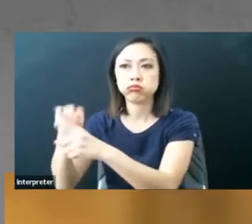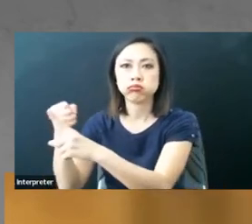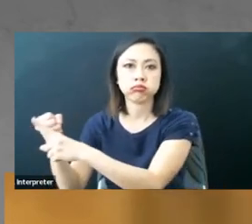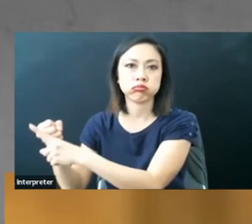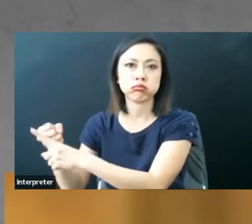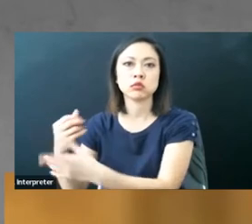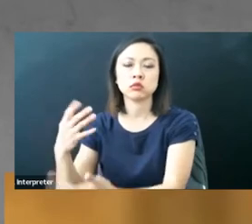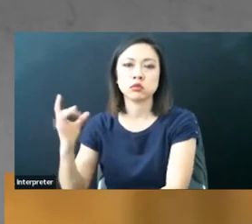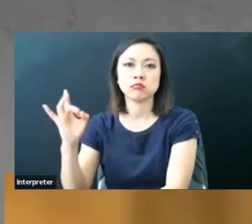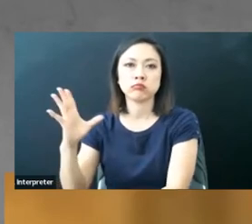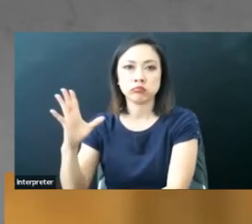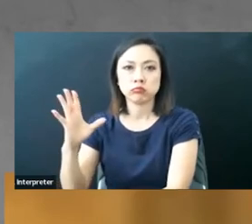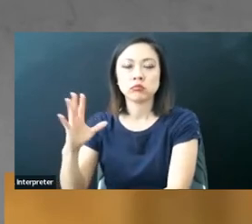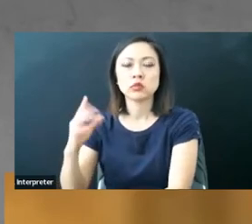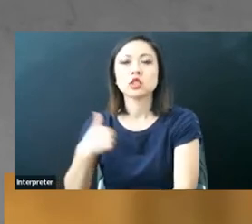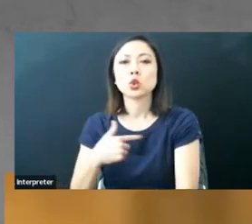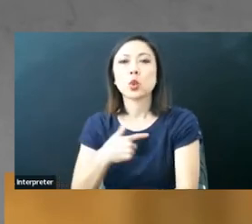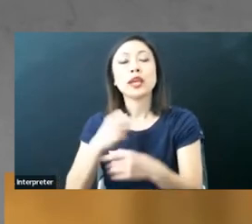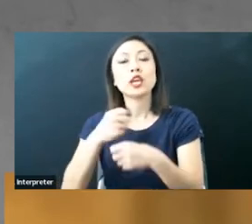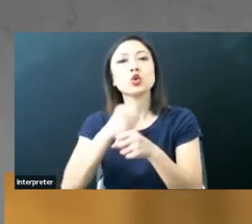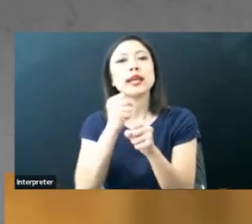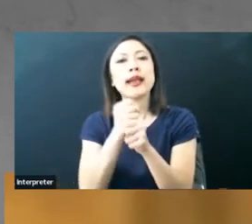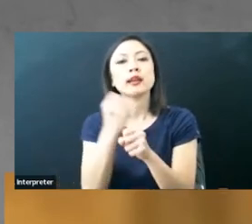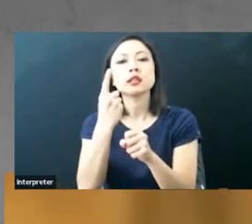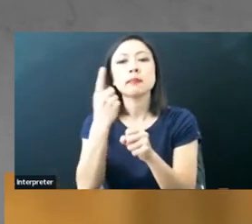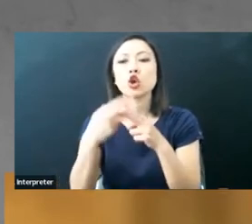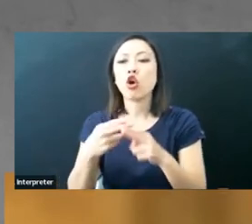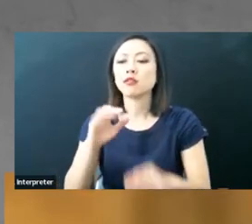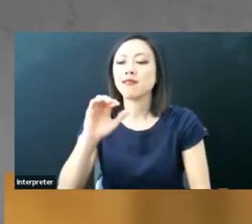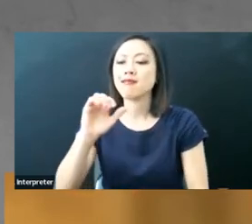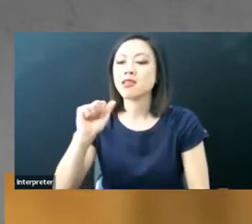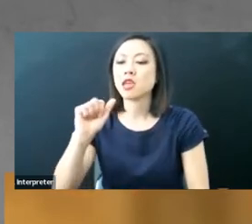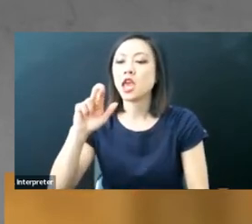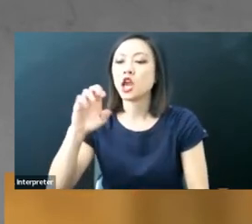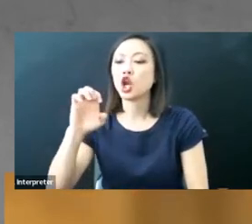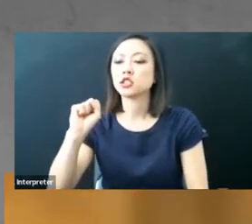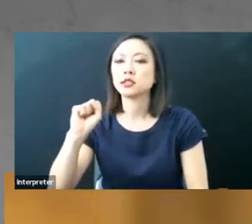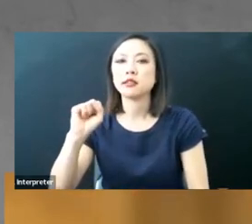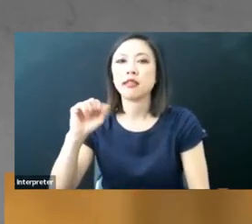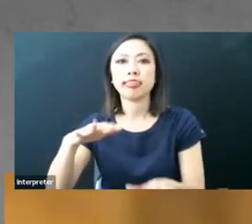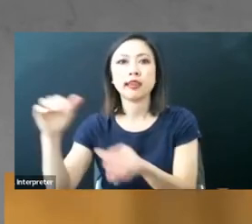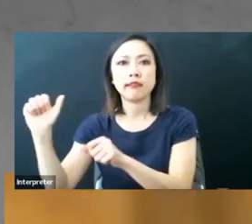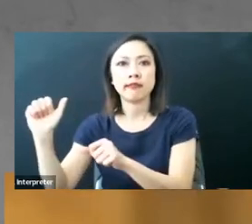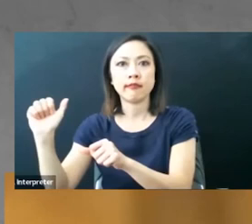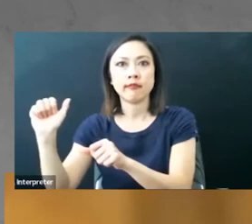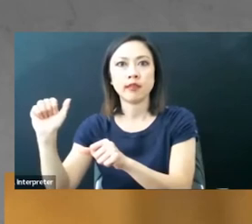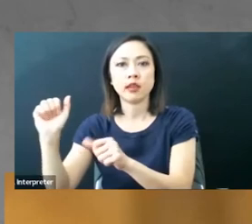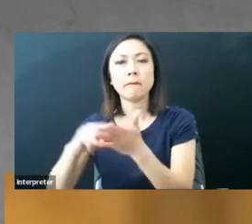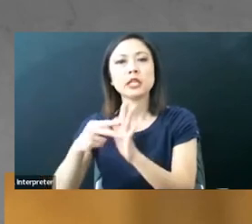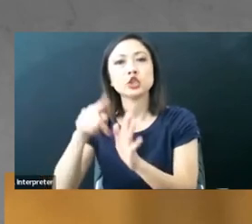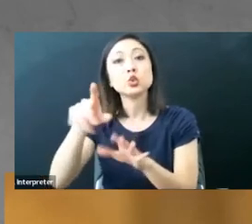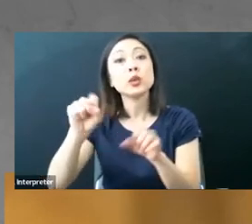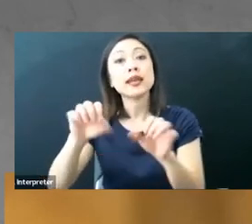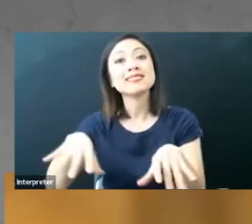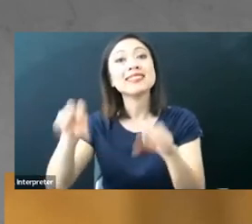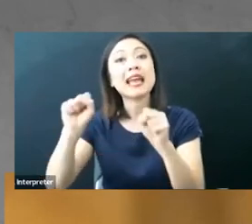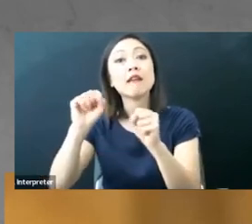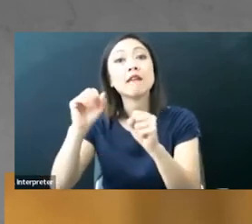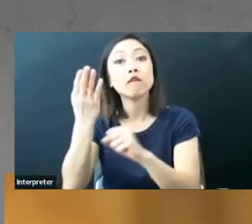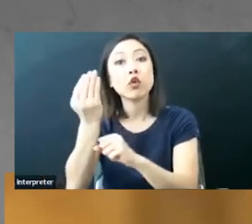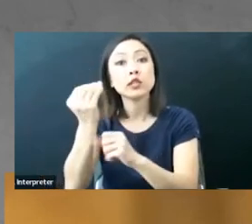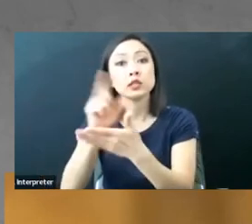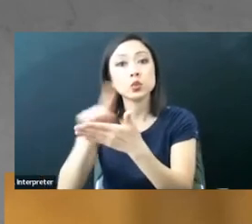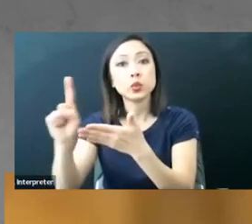created carer's leave, which is you can take 14 weeks off